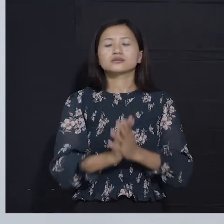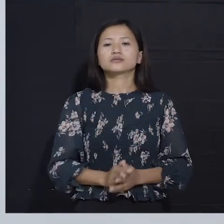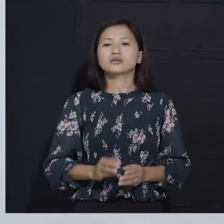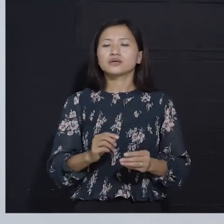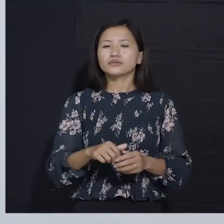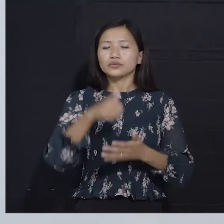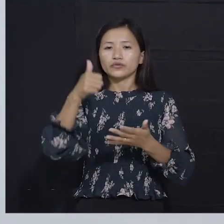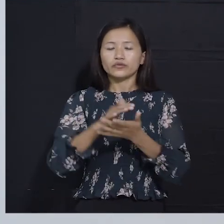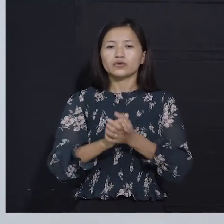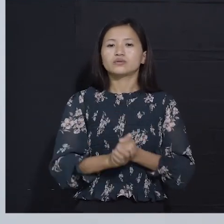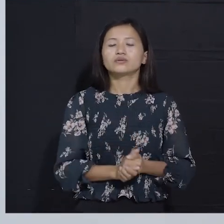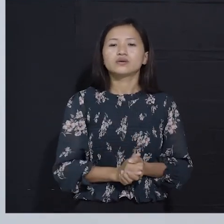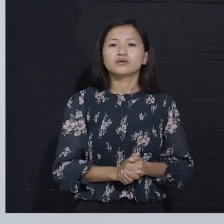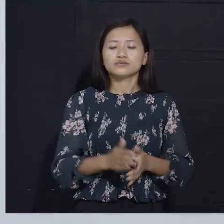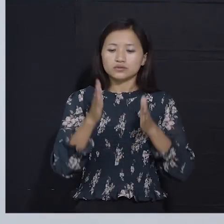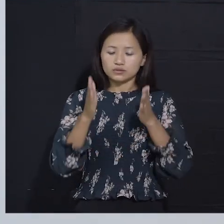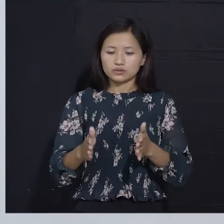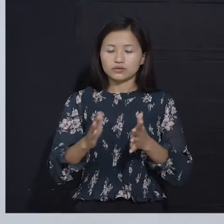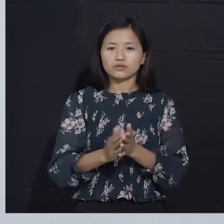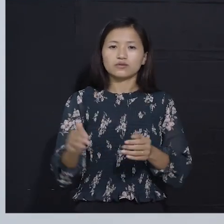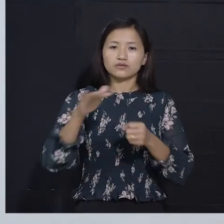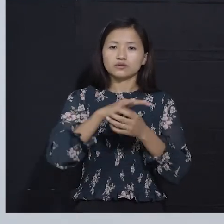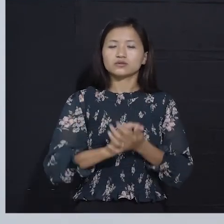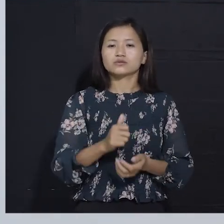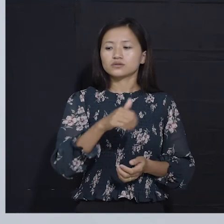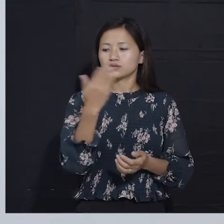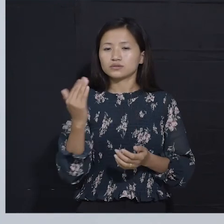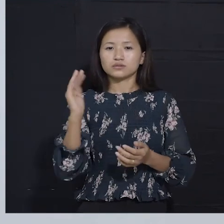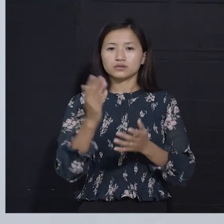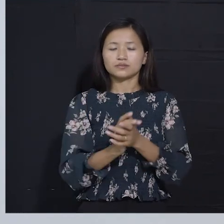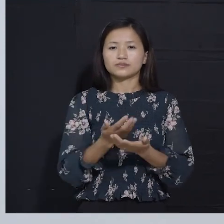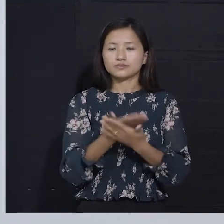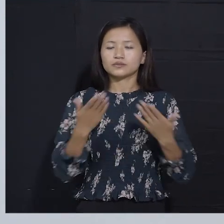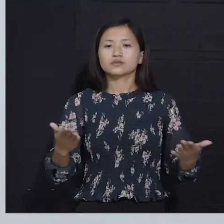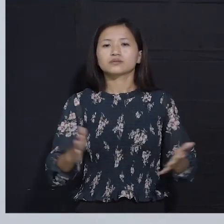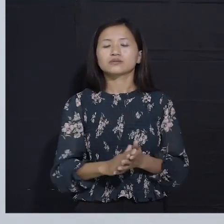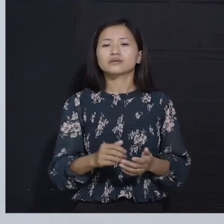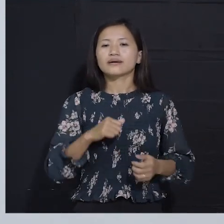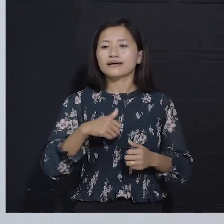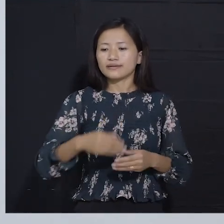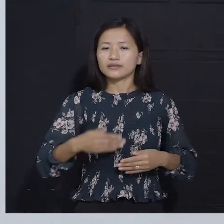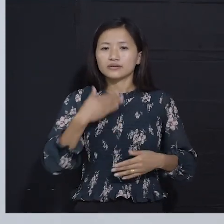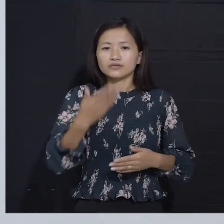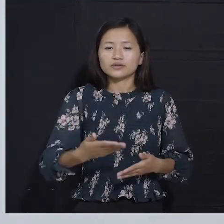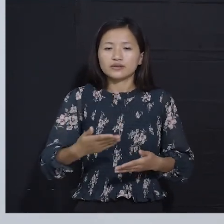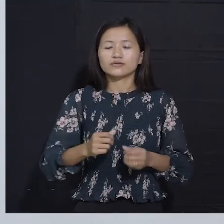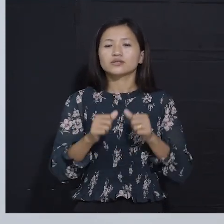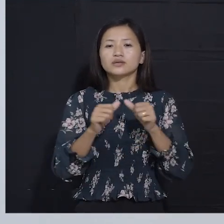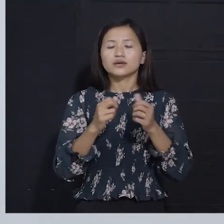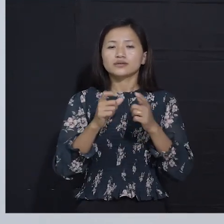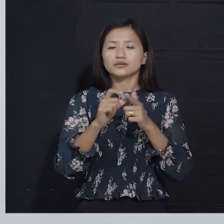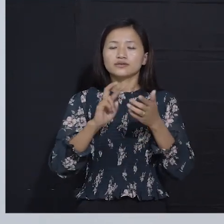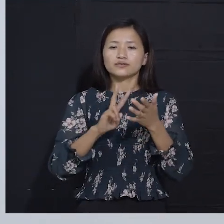know that if you set out for something, you also have to pay attention to the advices that you get from elders, so